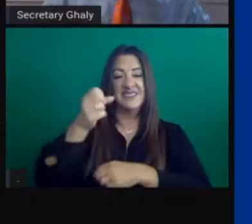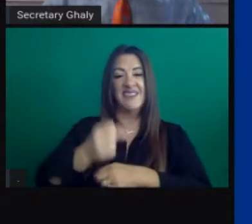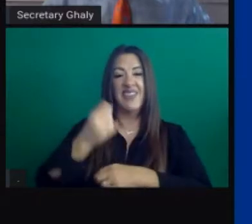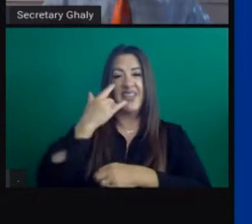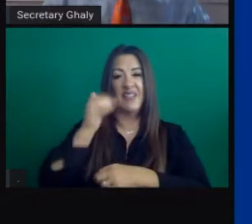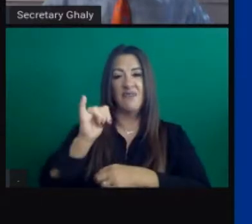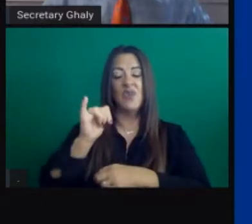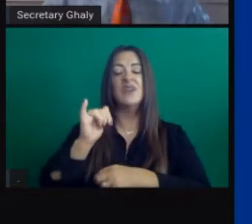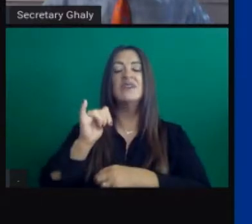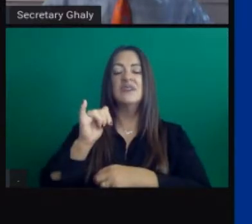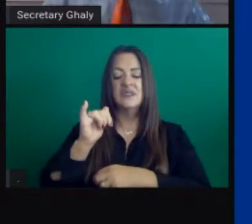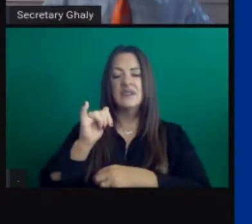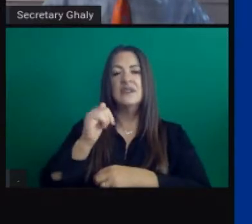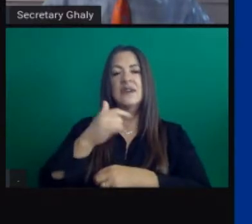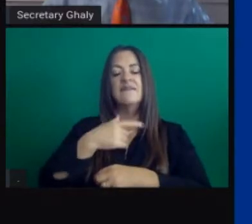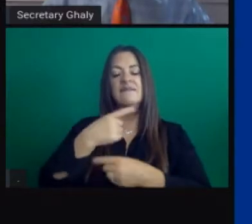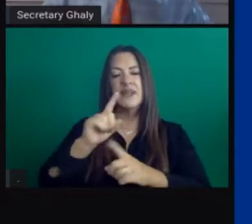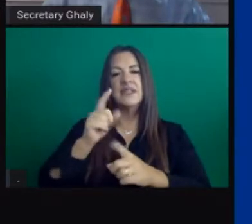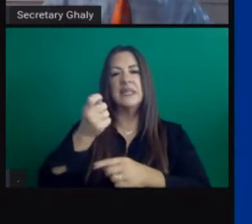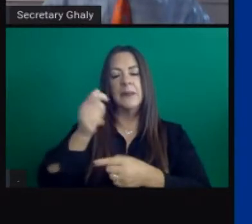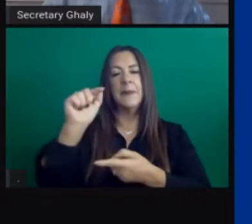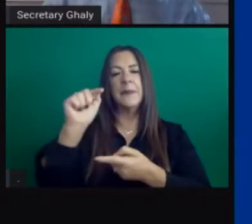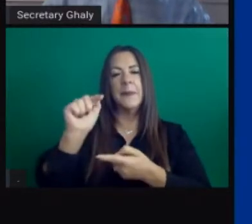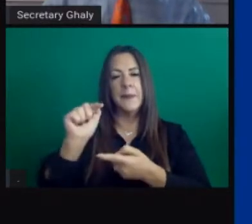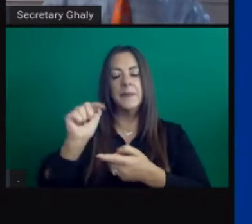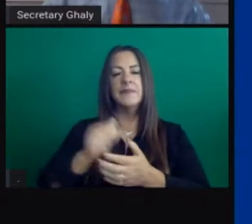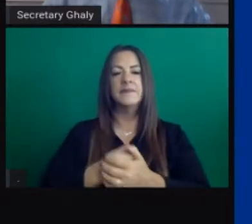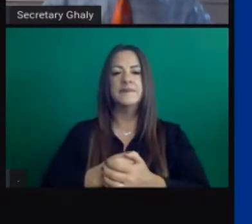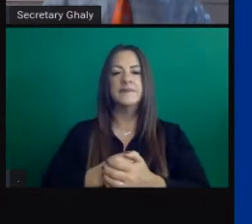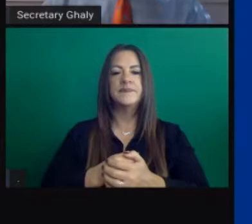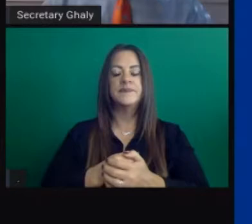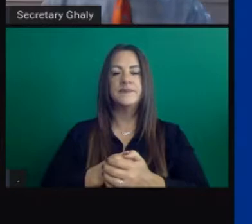San Joaquin Valley. Next slide.